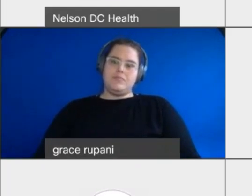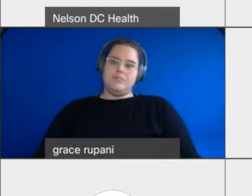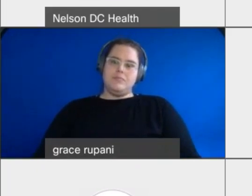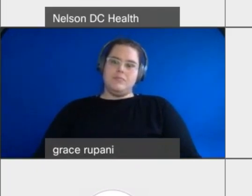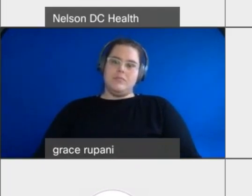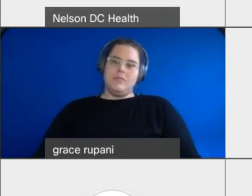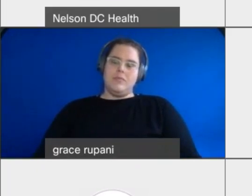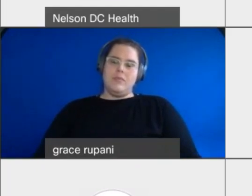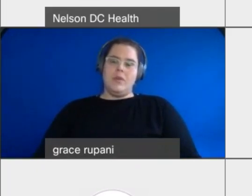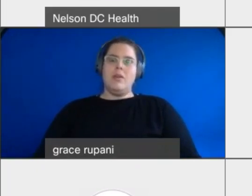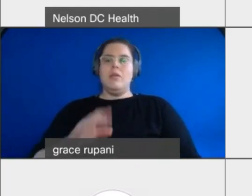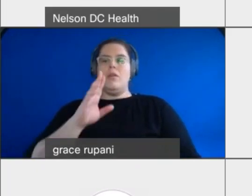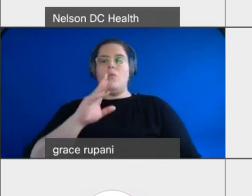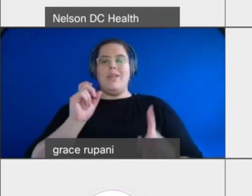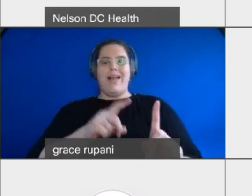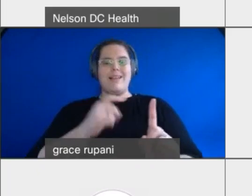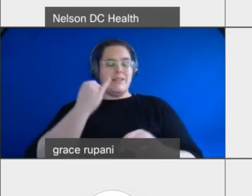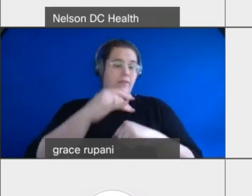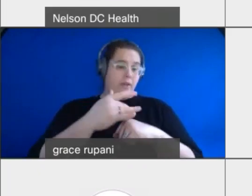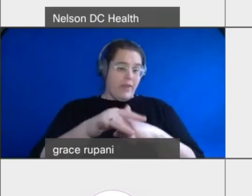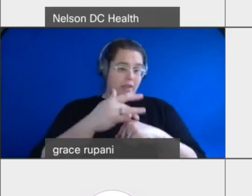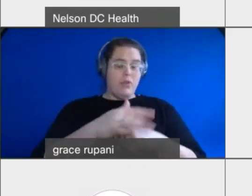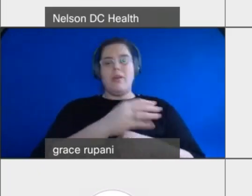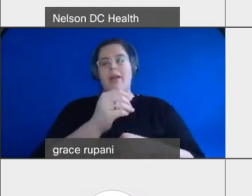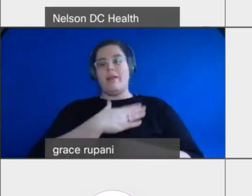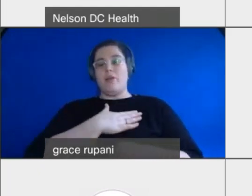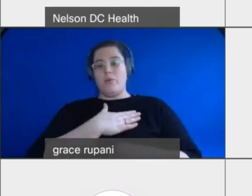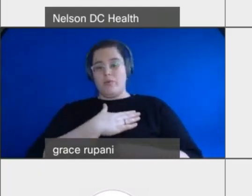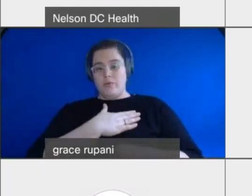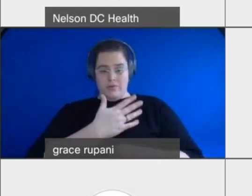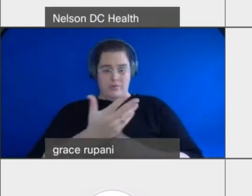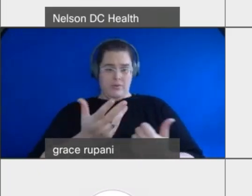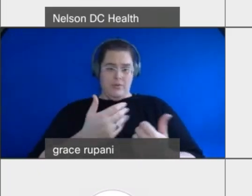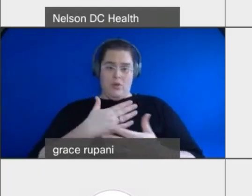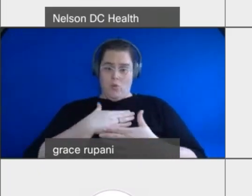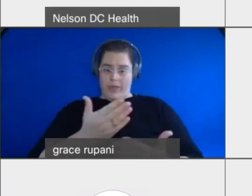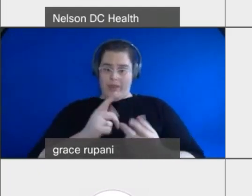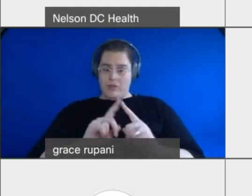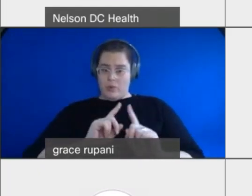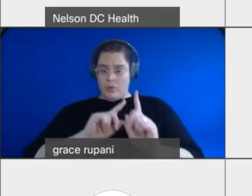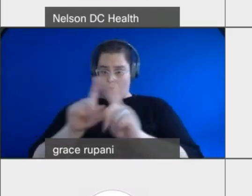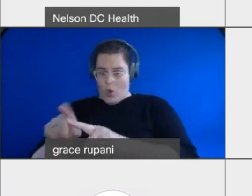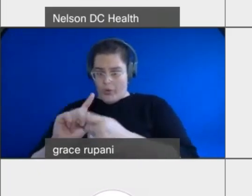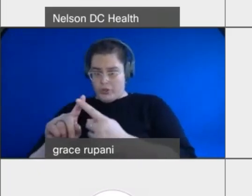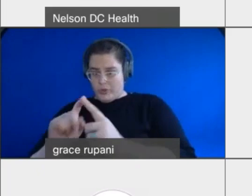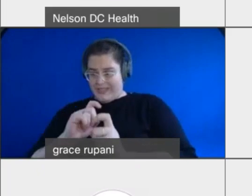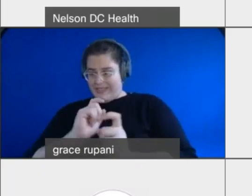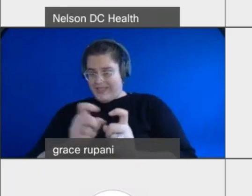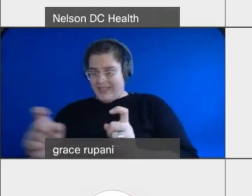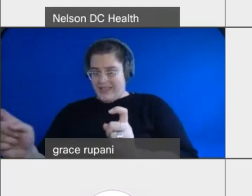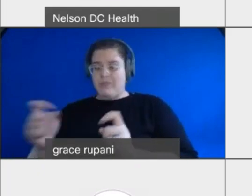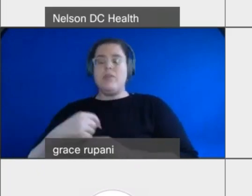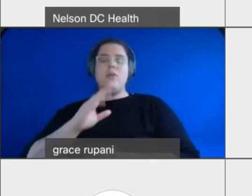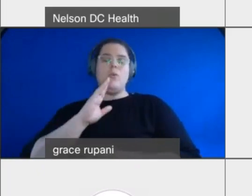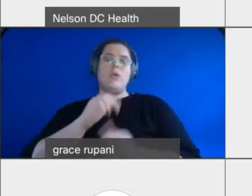And so for people who are interested and not able to go out, we'll be following up with a healthcare provider that provides vaccine and can go